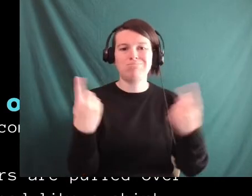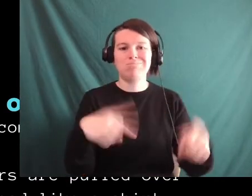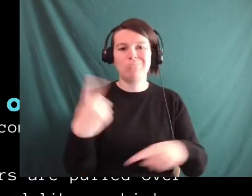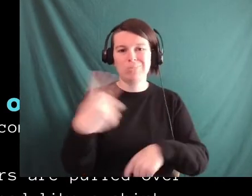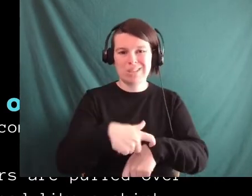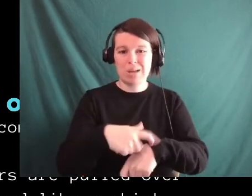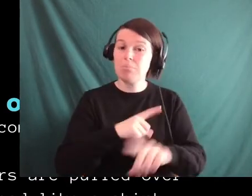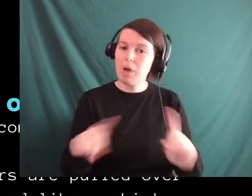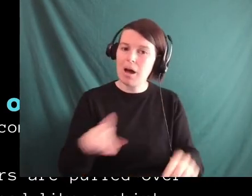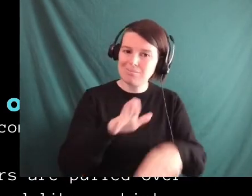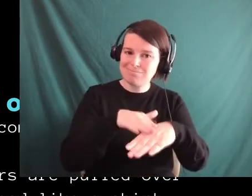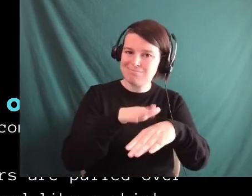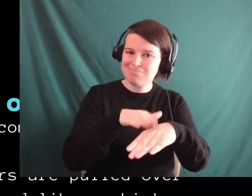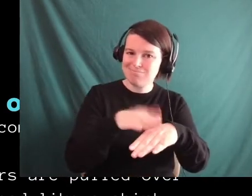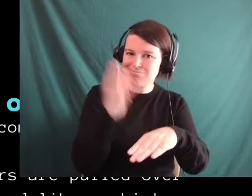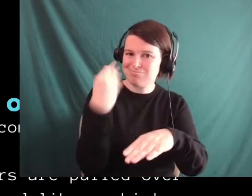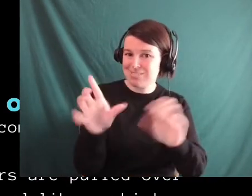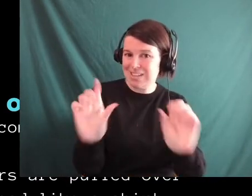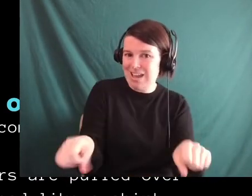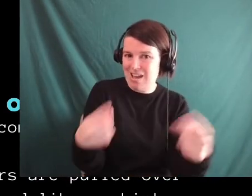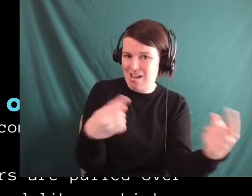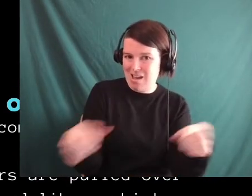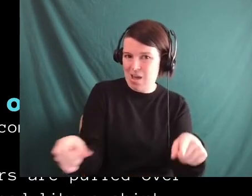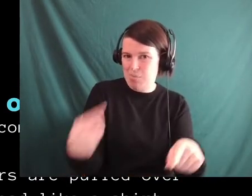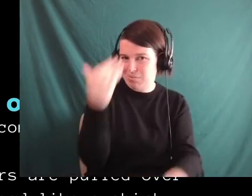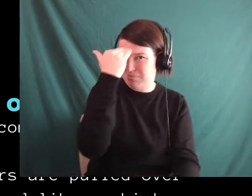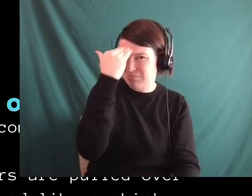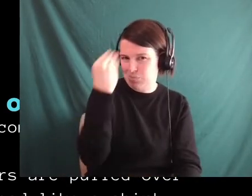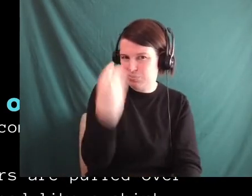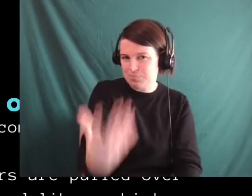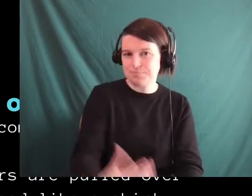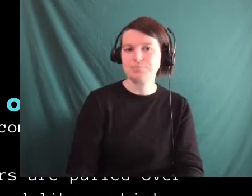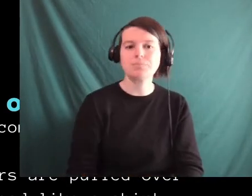is something that can happen and you should be aware of.